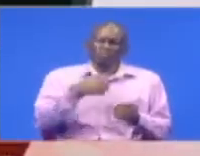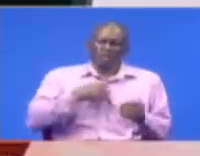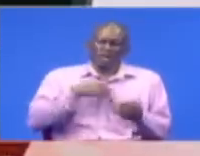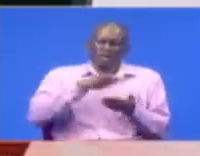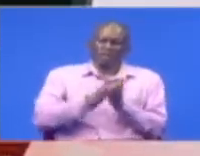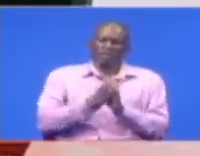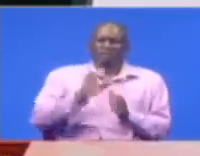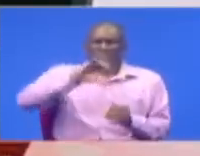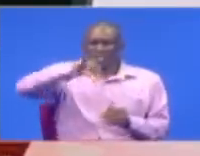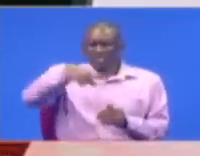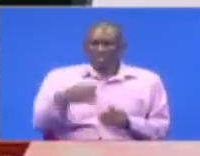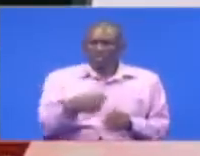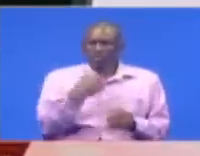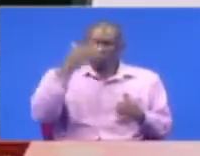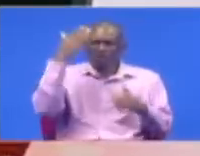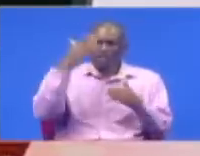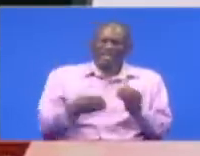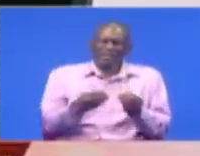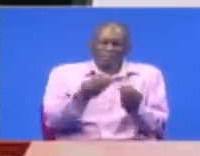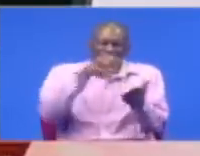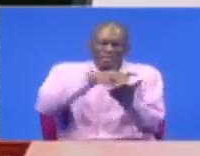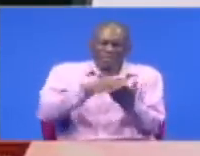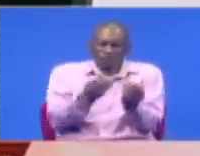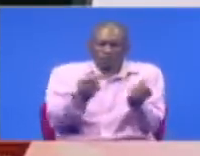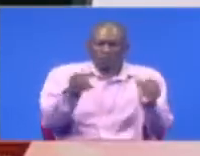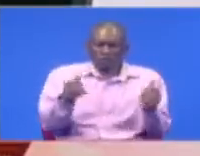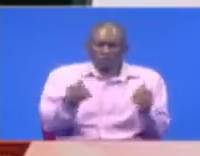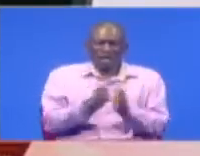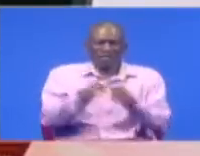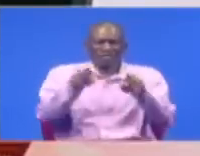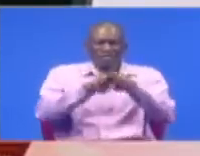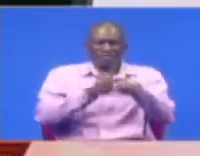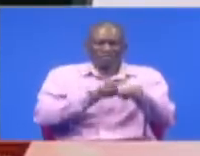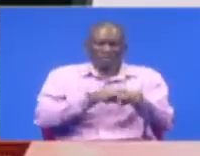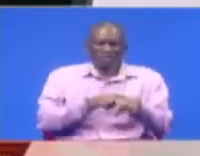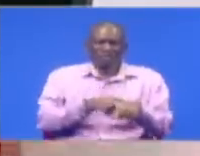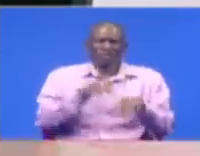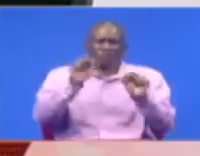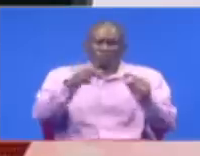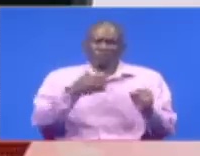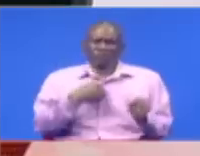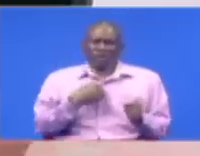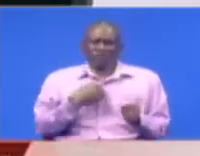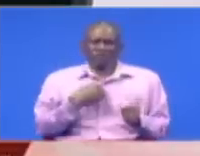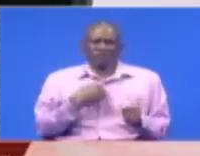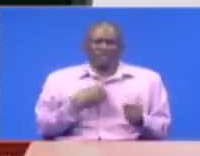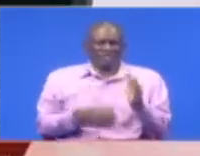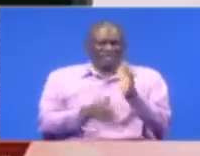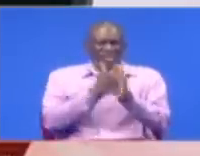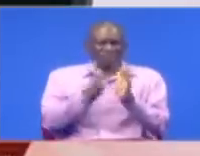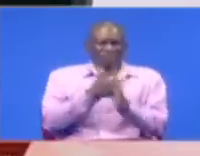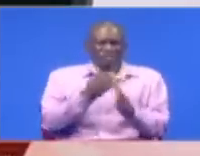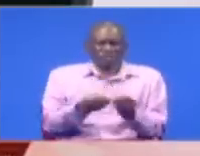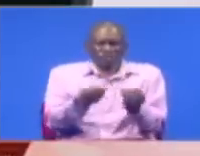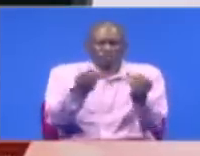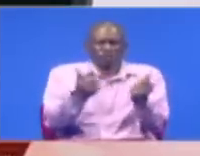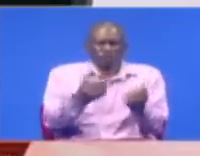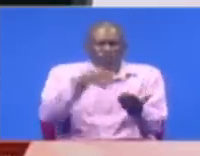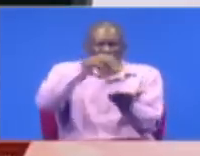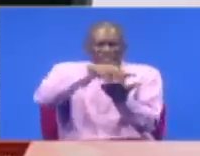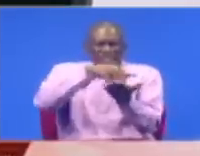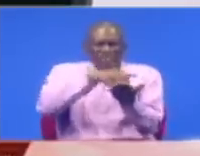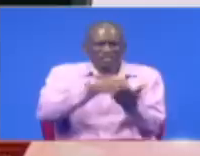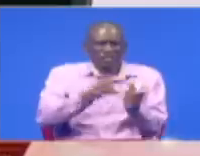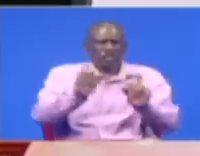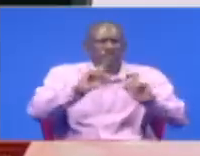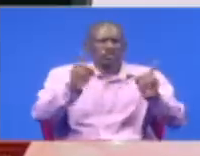Justice that will end the backlog and simultaneously have the expeditious disposal of cases,